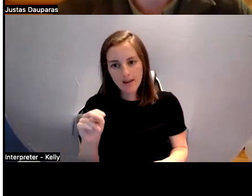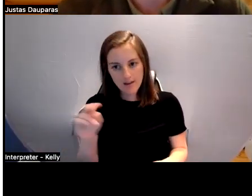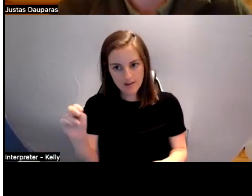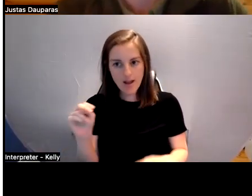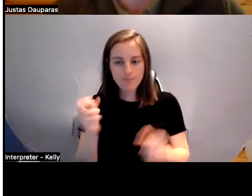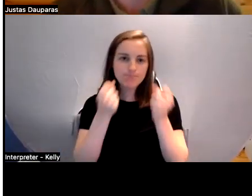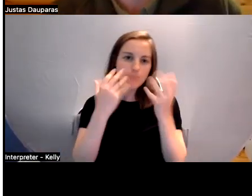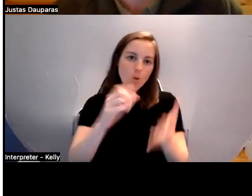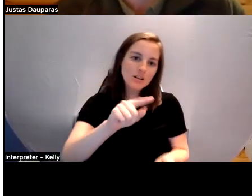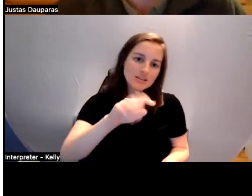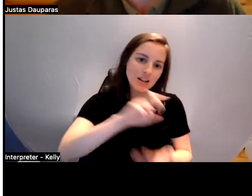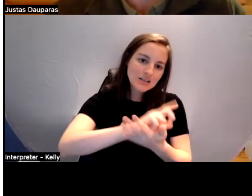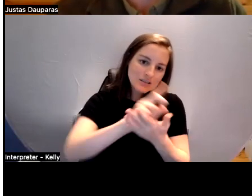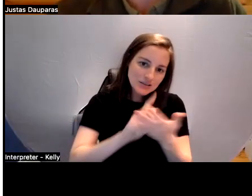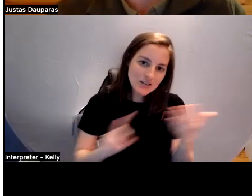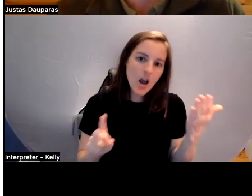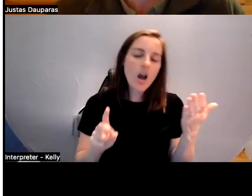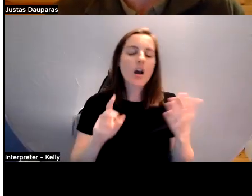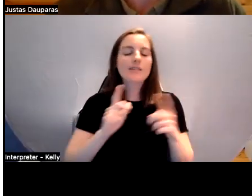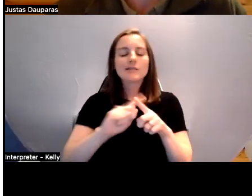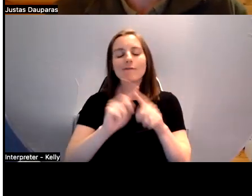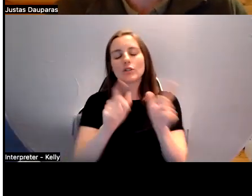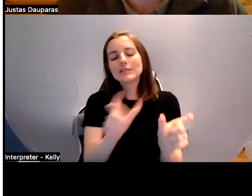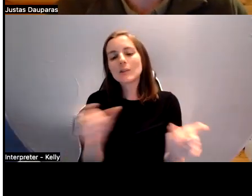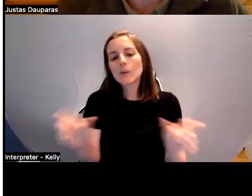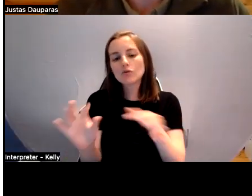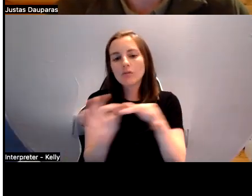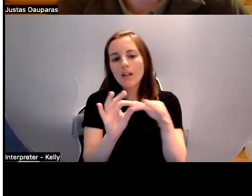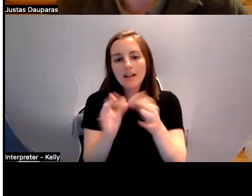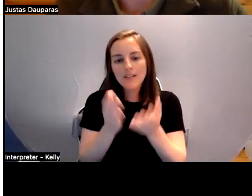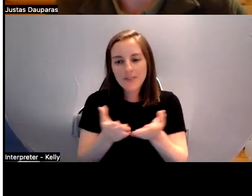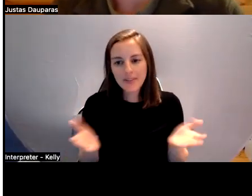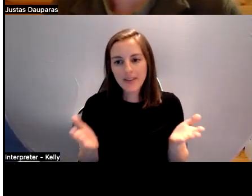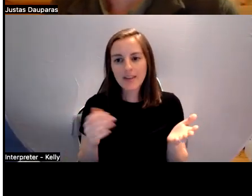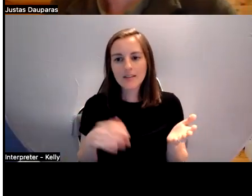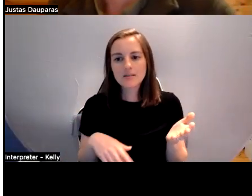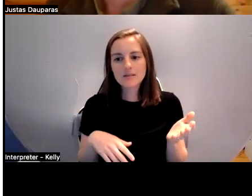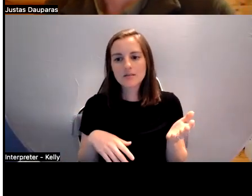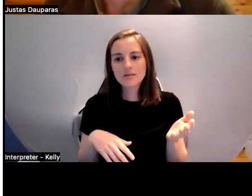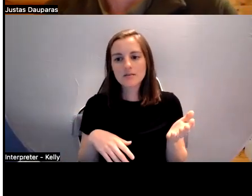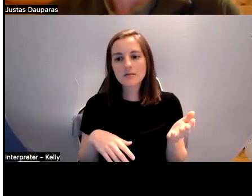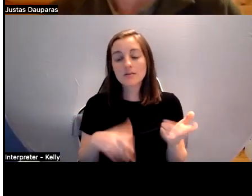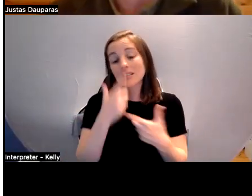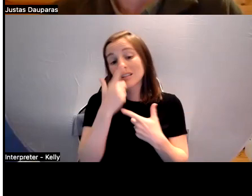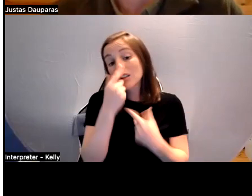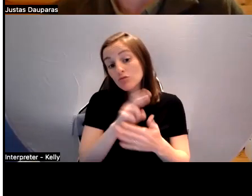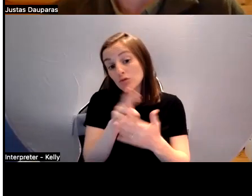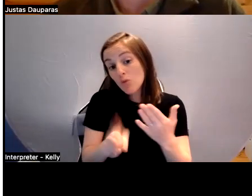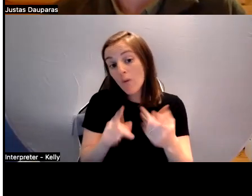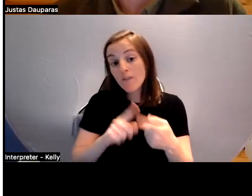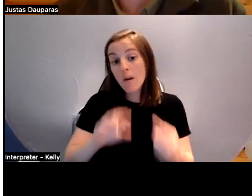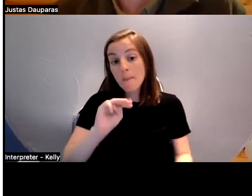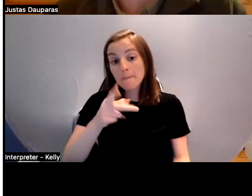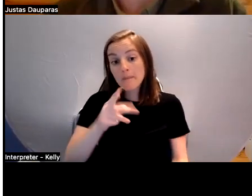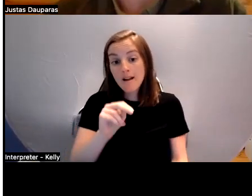multi-state design, and all the other sort of sequence-related things. I guess an interesting result from this MPNN work was that